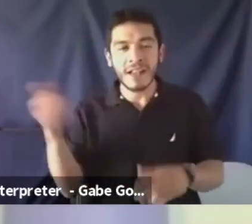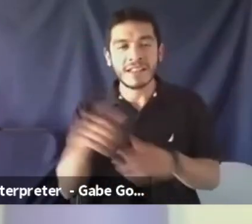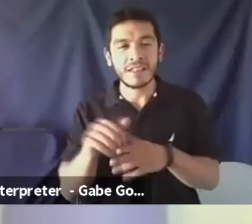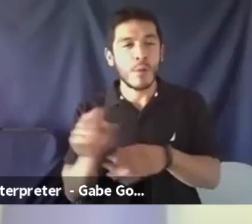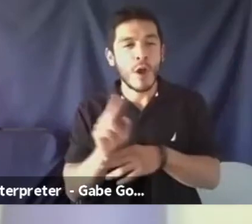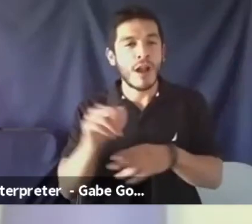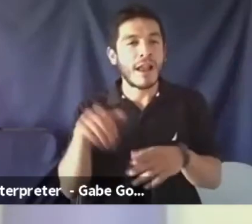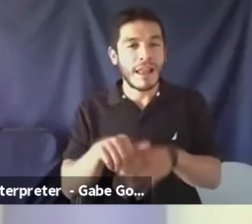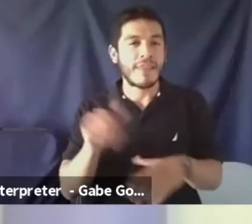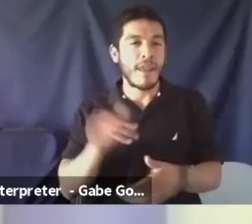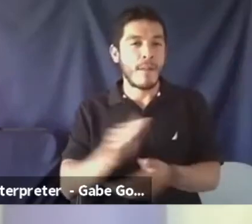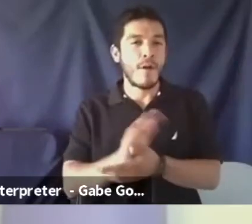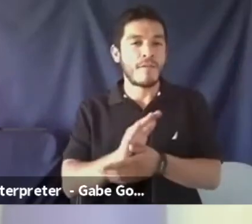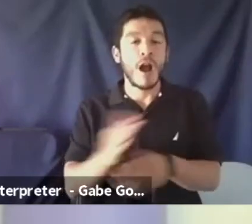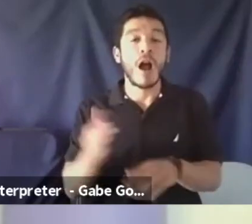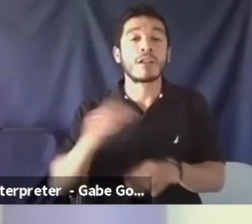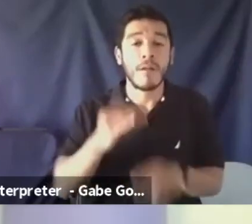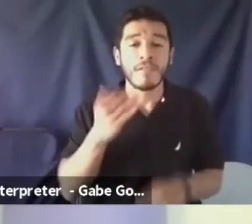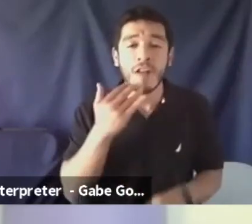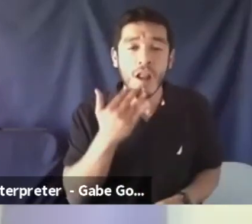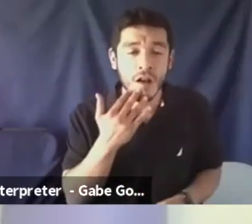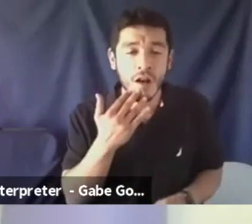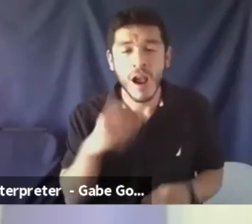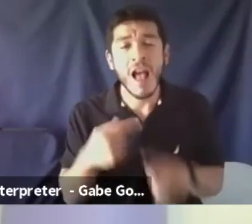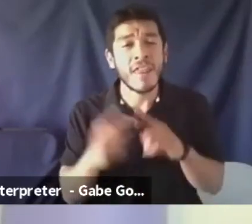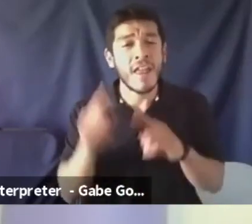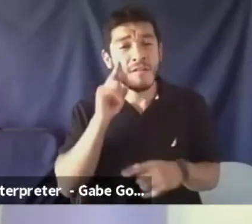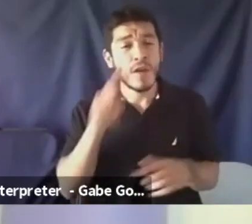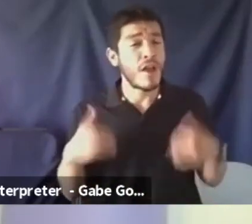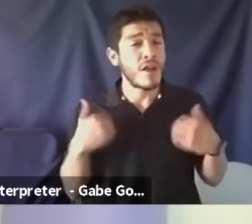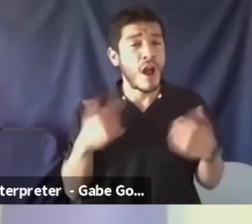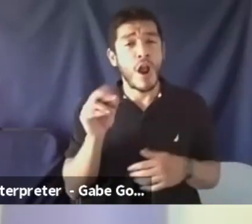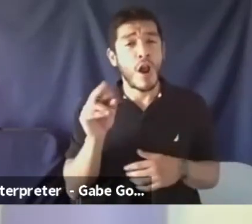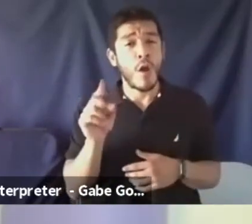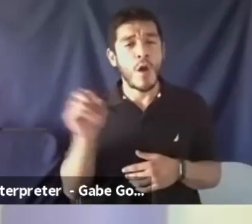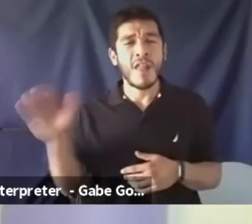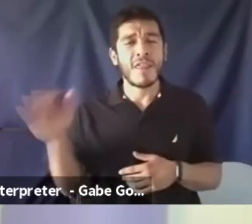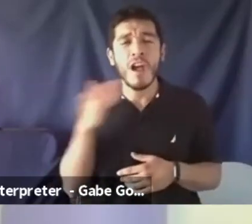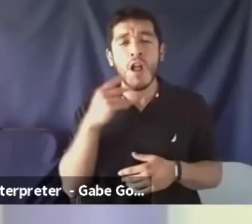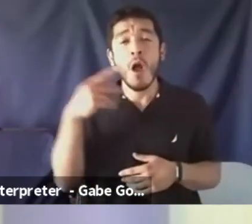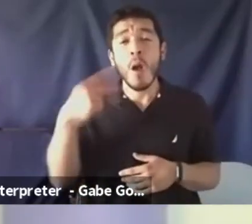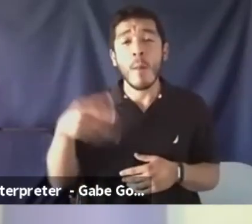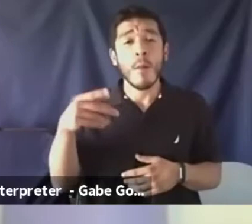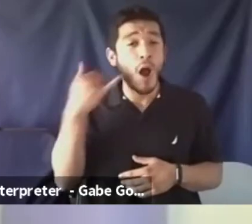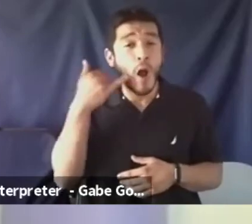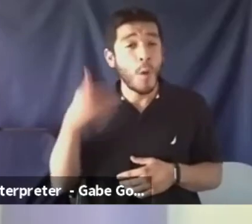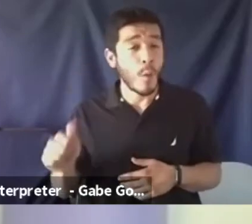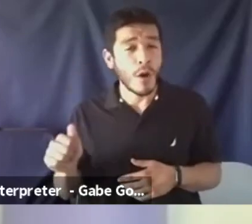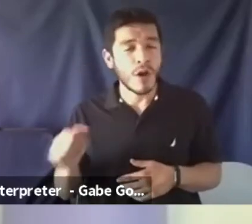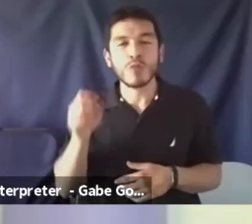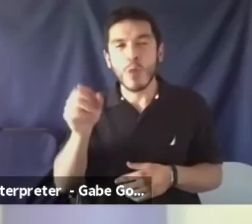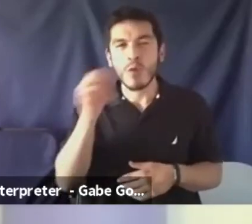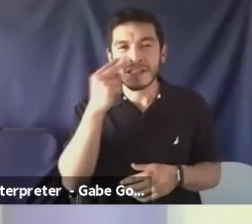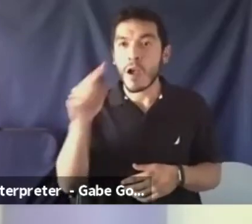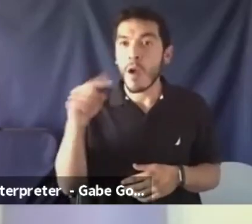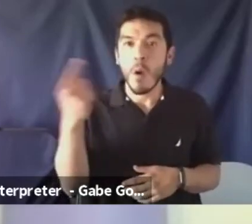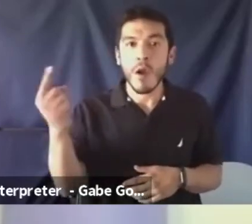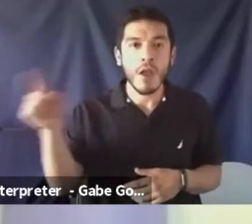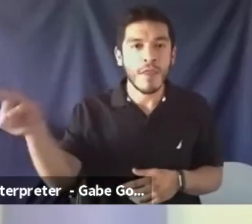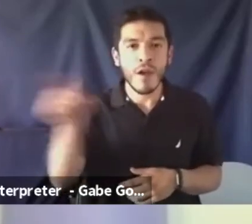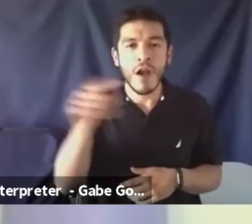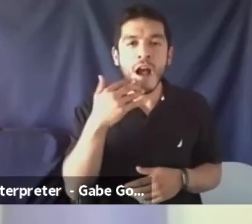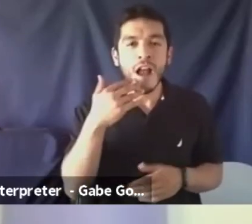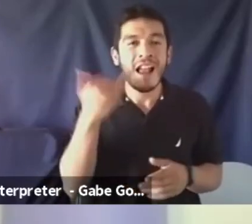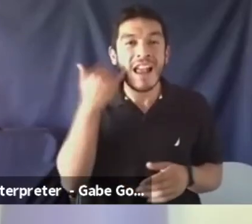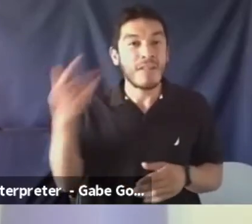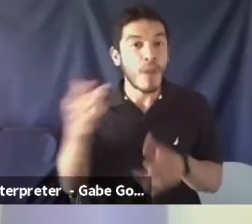of color. And then like for the young lords, their colors were purple and gold. So you only see people wearing those colors if